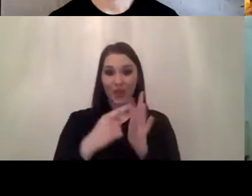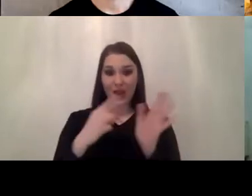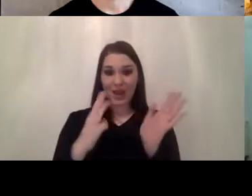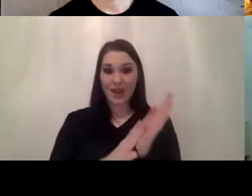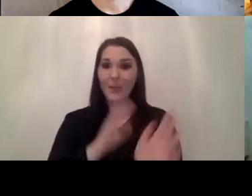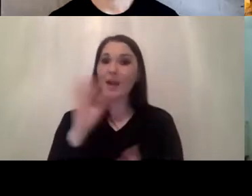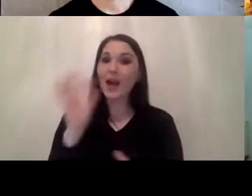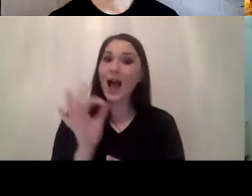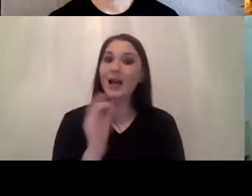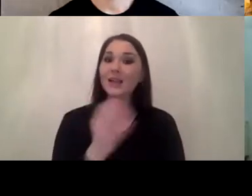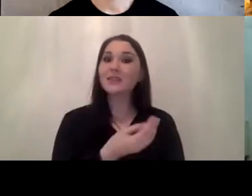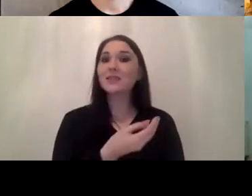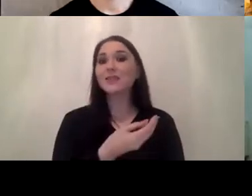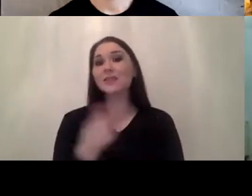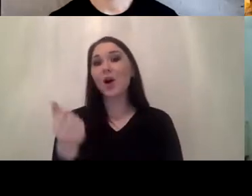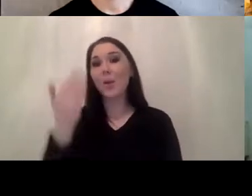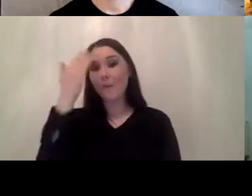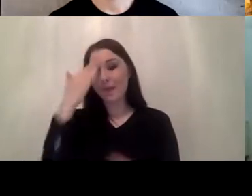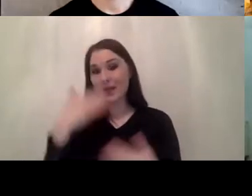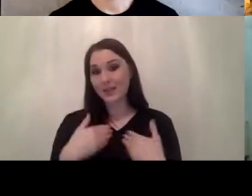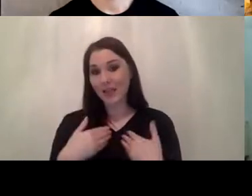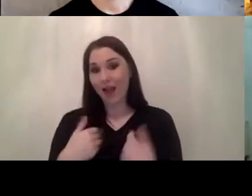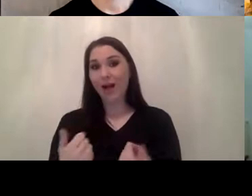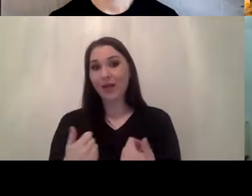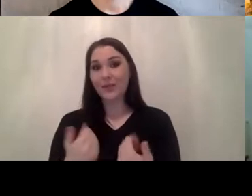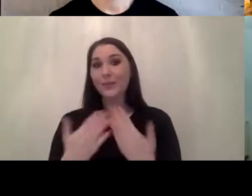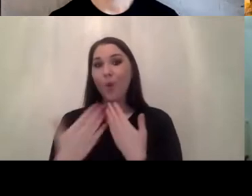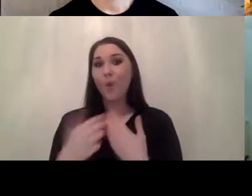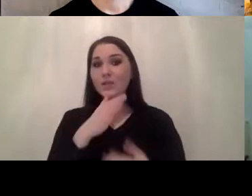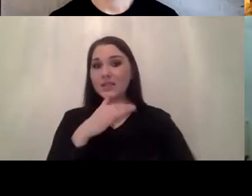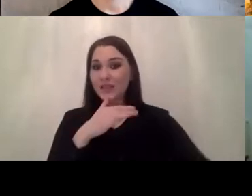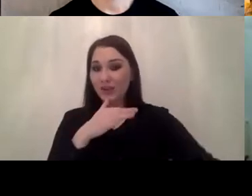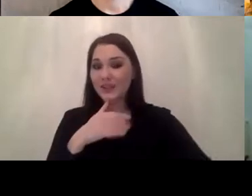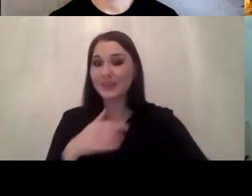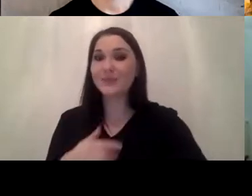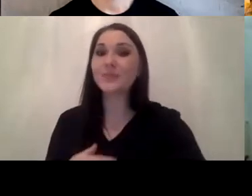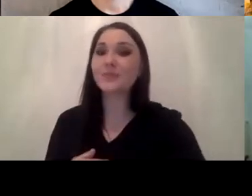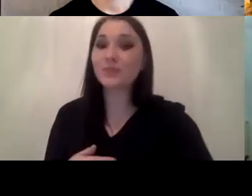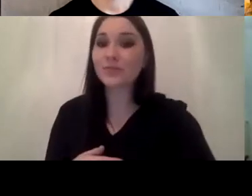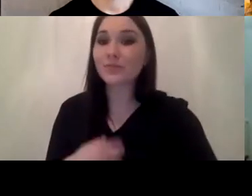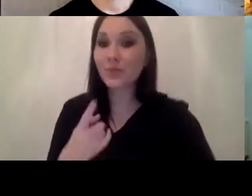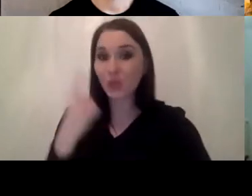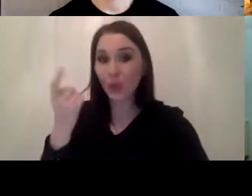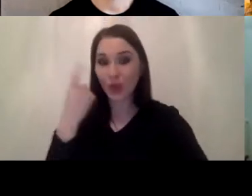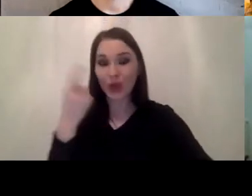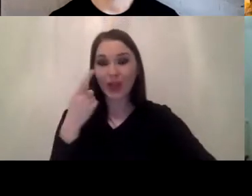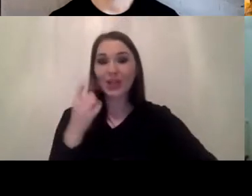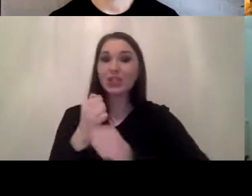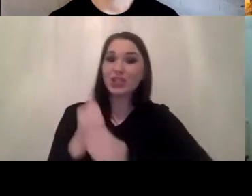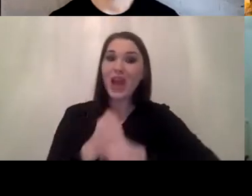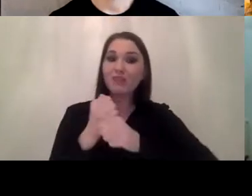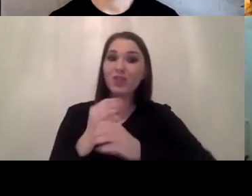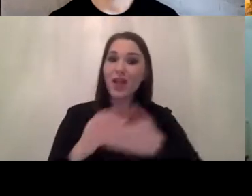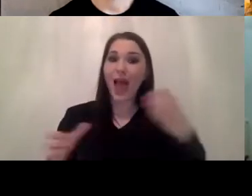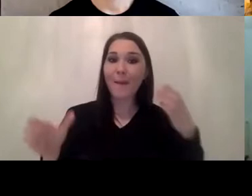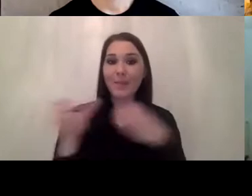some corporates are taking mental health for their staff so much more seriously now. And do you think that we might see some improvements in general empathy towards users